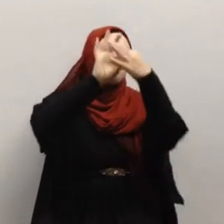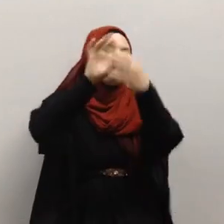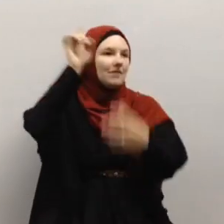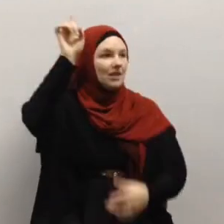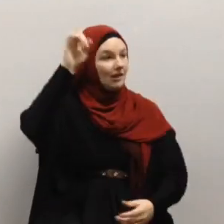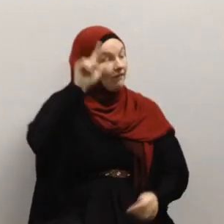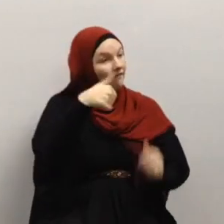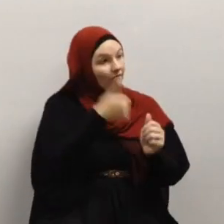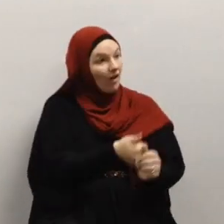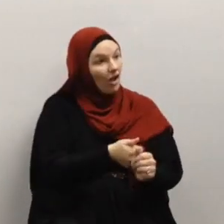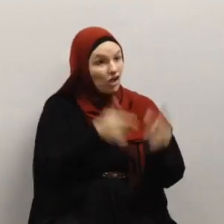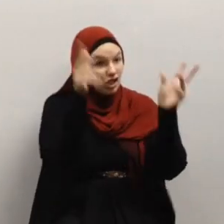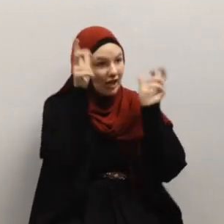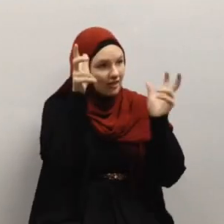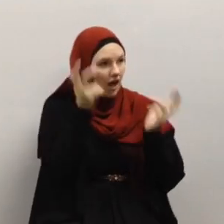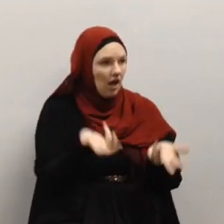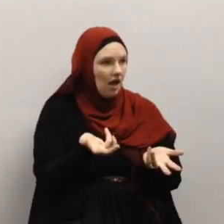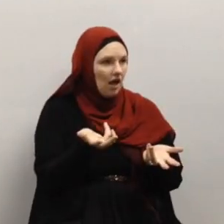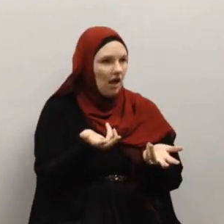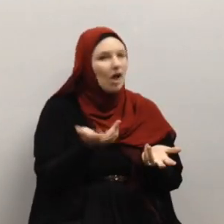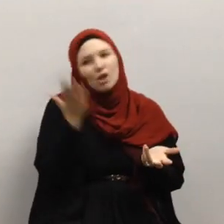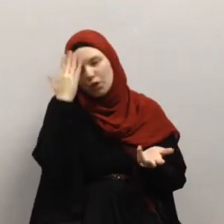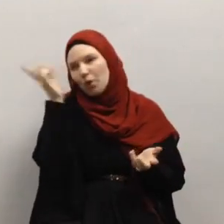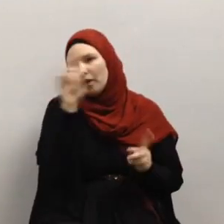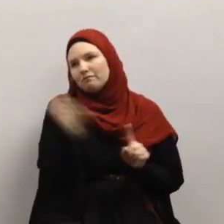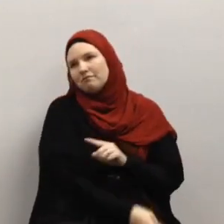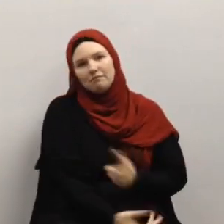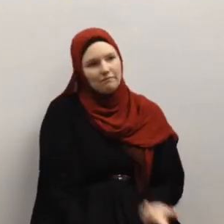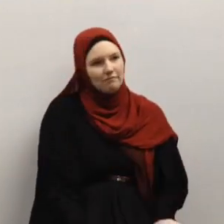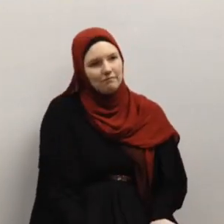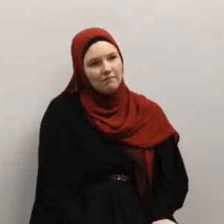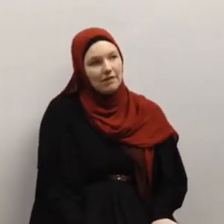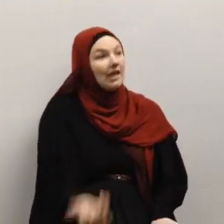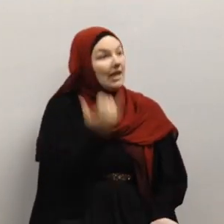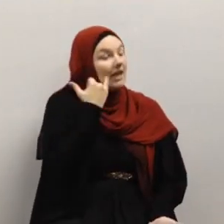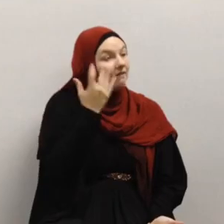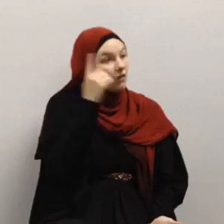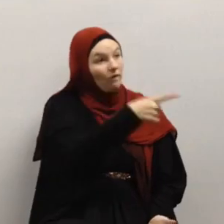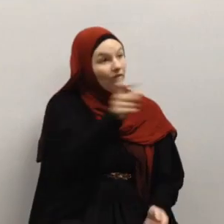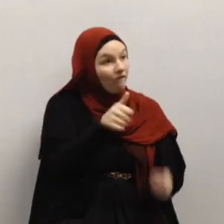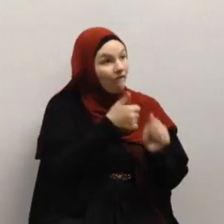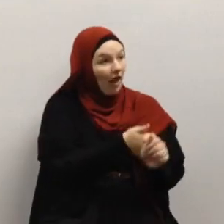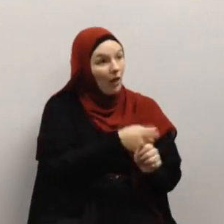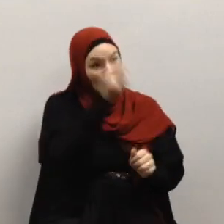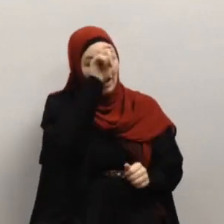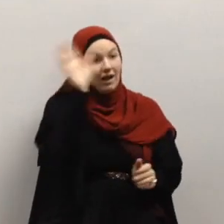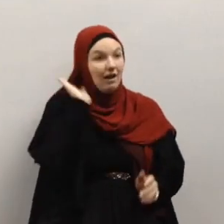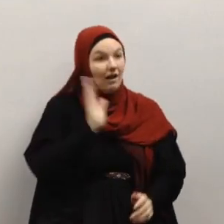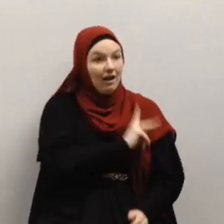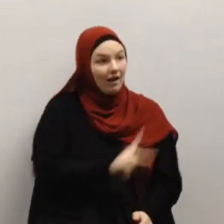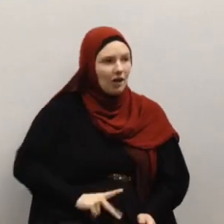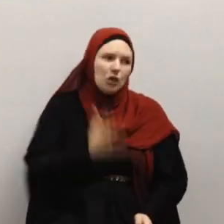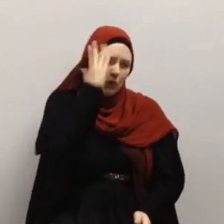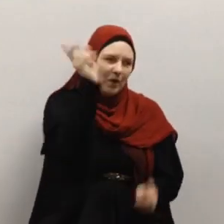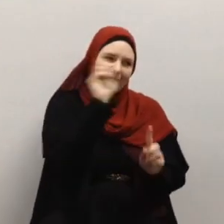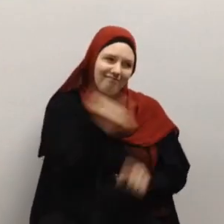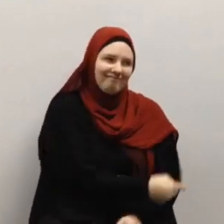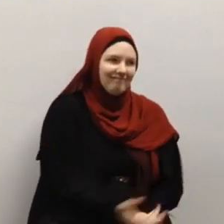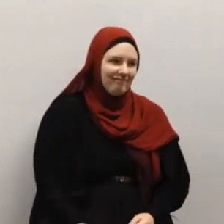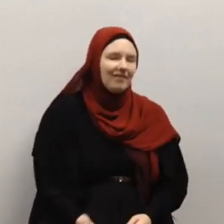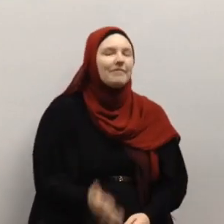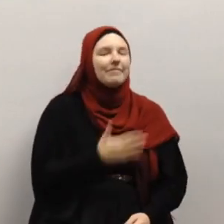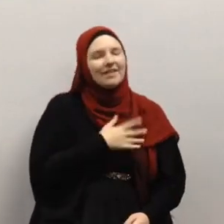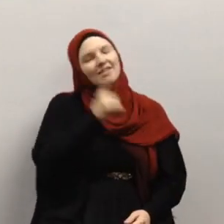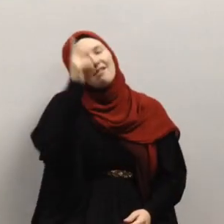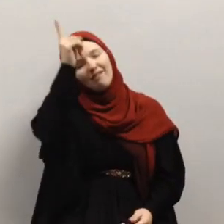where you are heading. If you follow Pharaoh, you know where you are heading. May Allah subhanahu wa ta'ala give us the guidance and protect